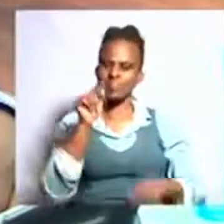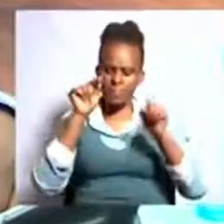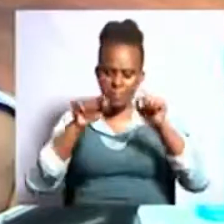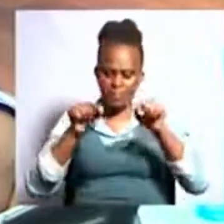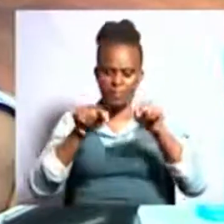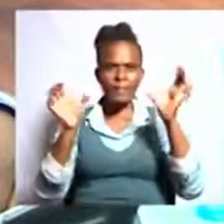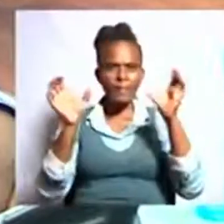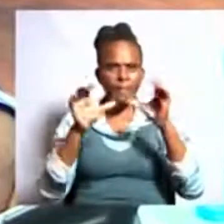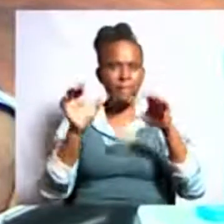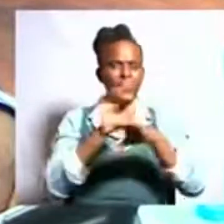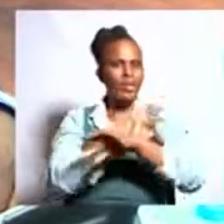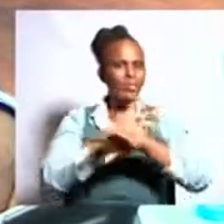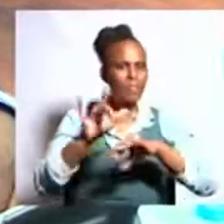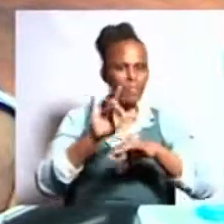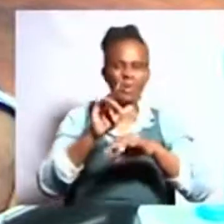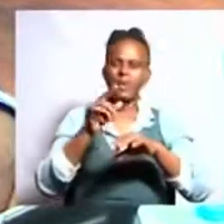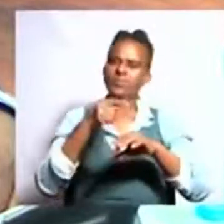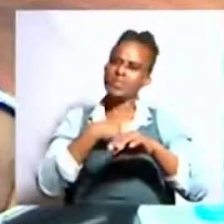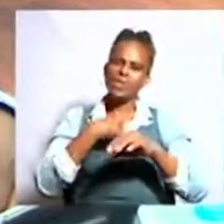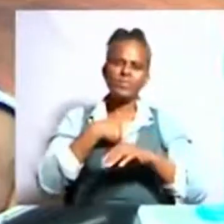there is nothing like had I known.